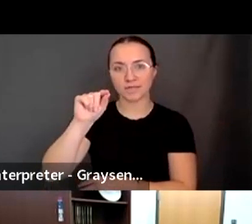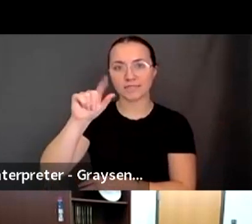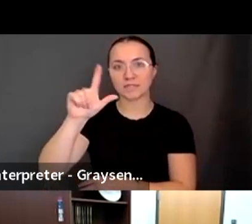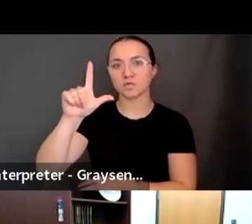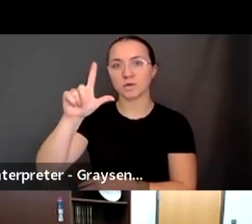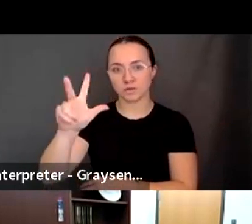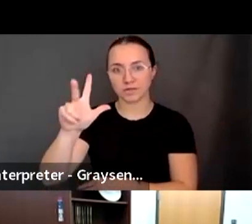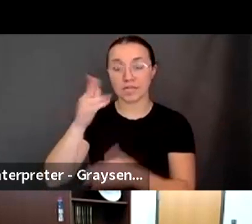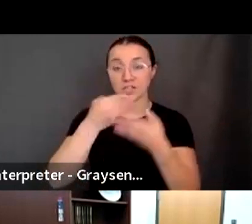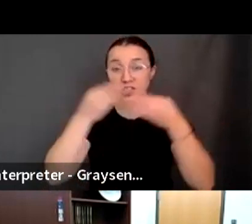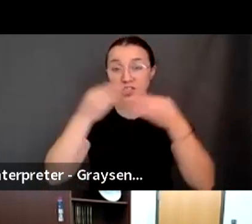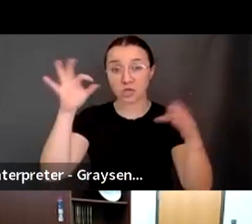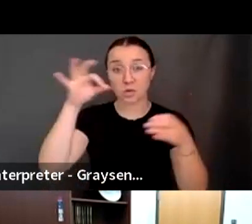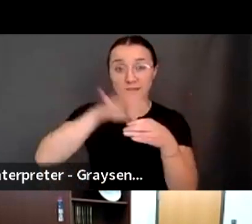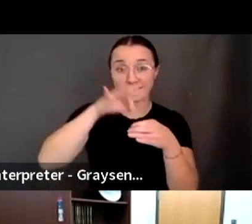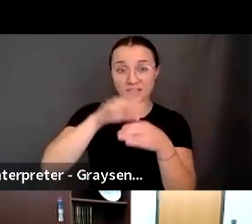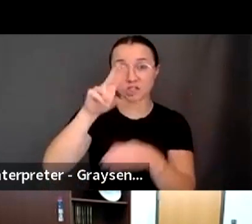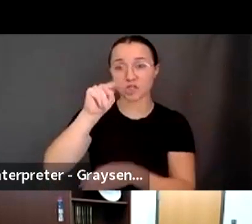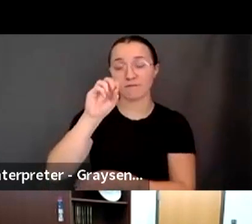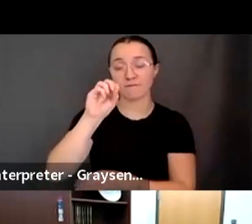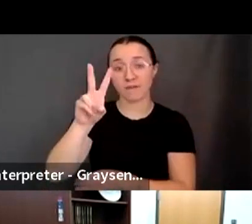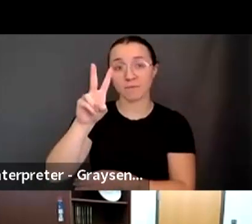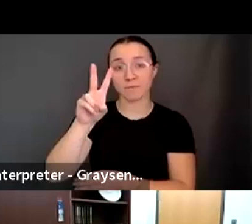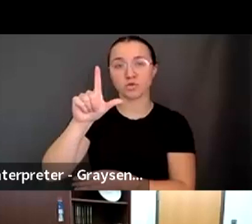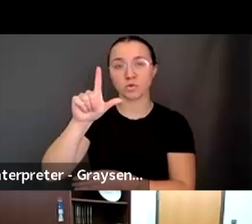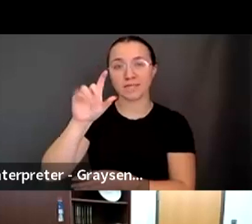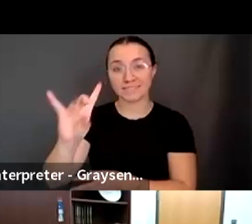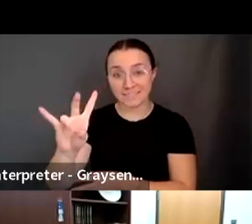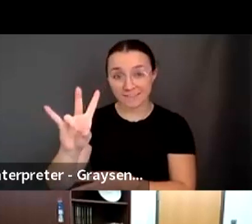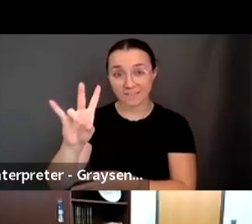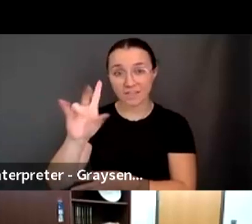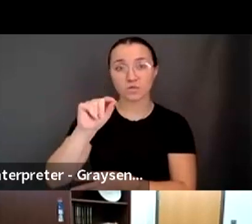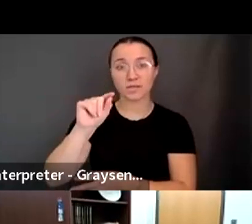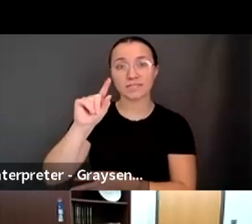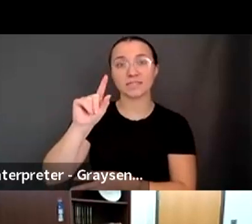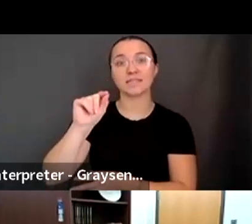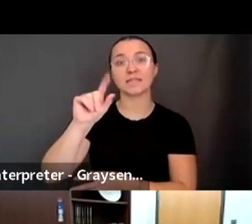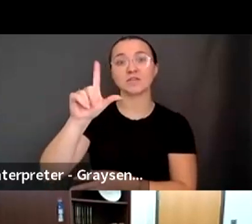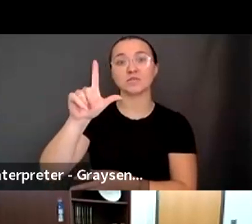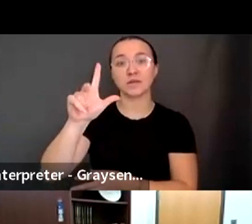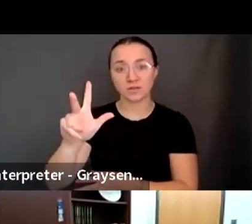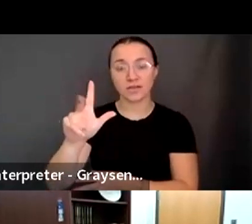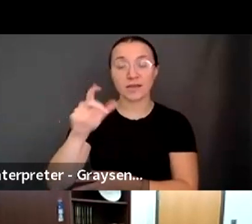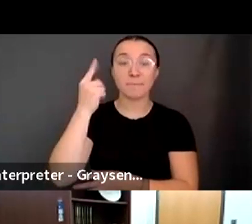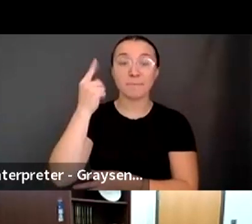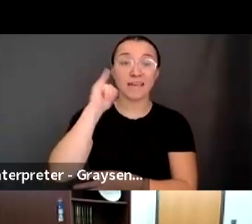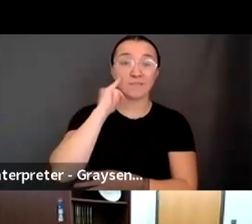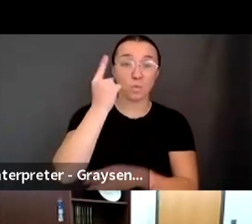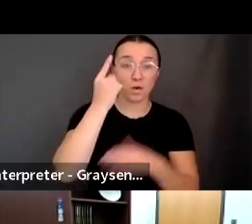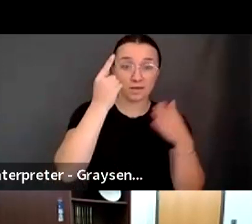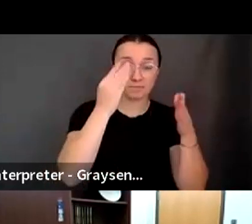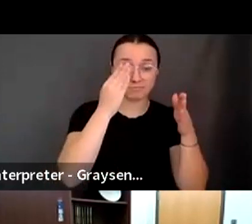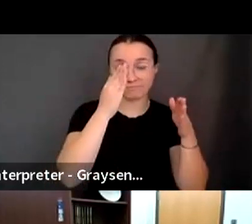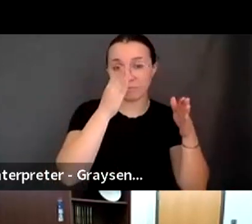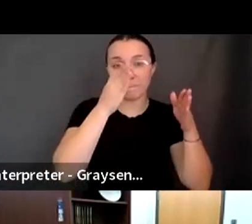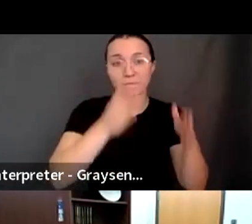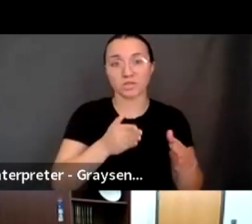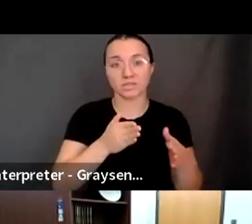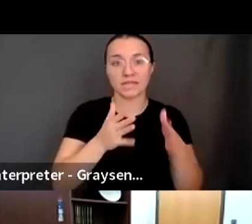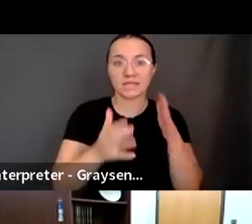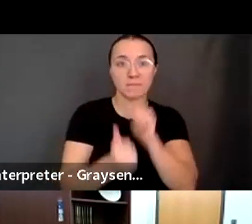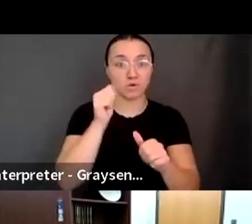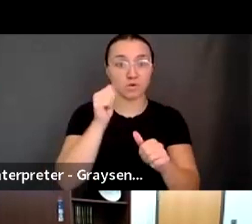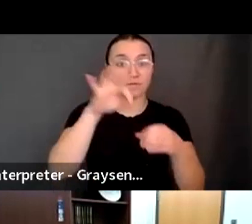on November 7th, 2023. However, if one person gets the majority of votes during the